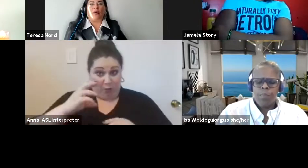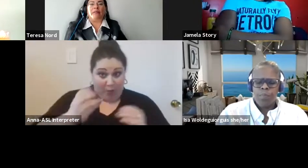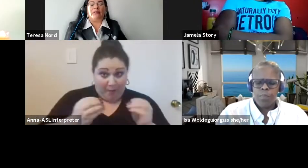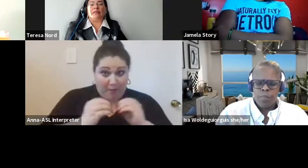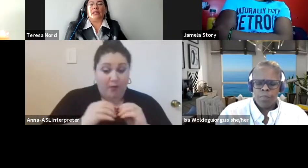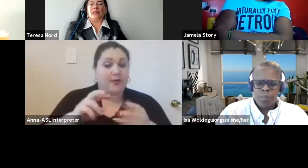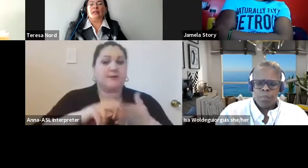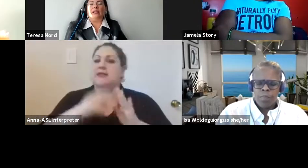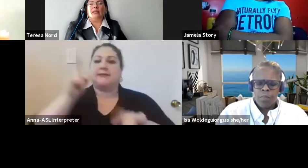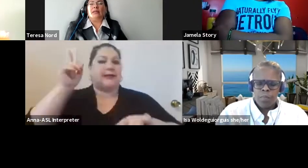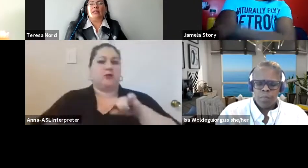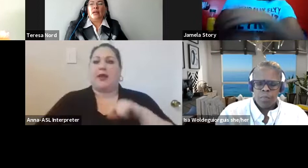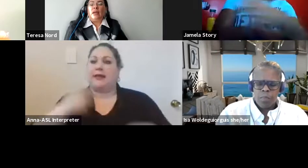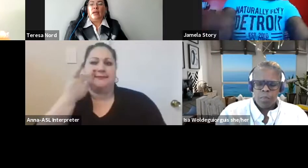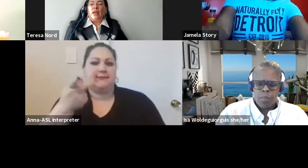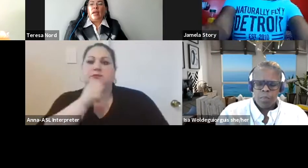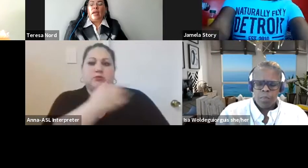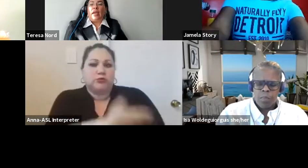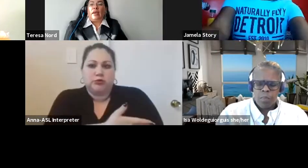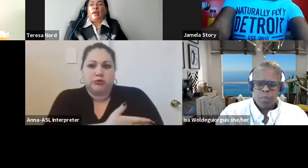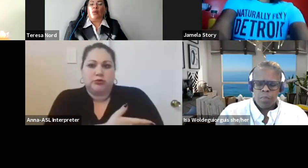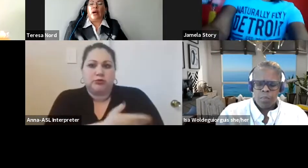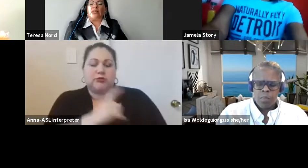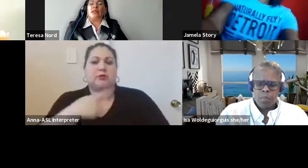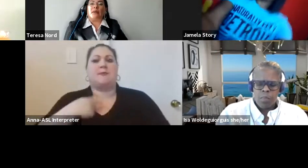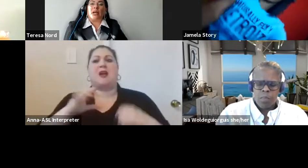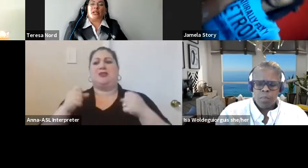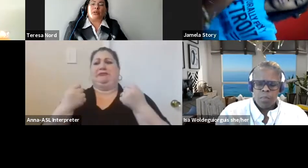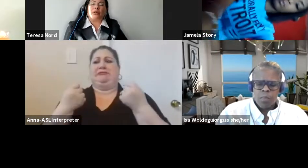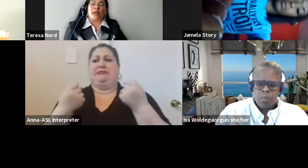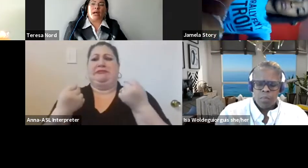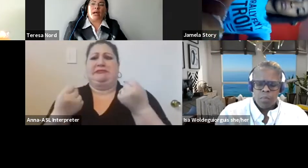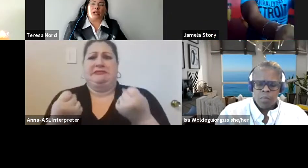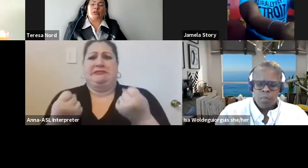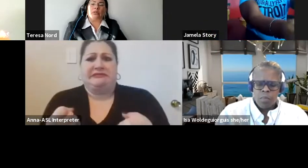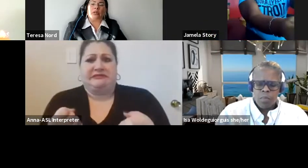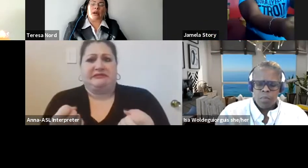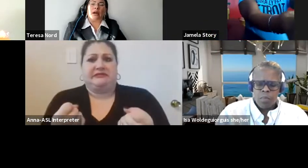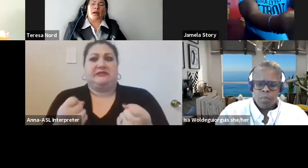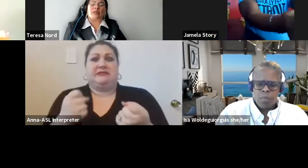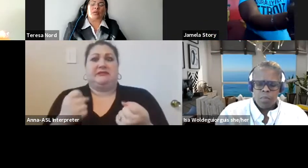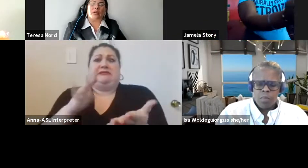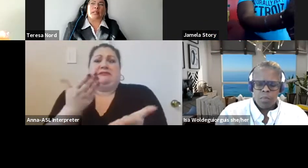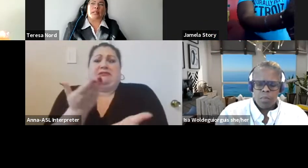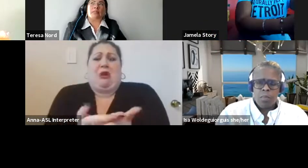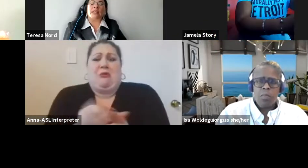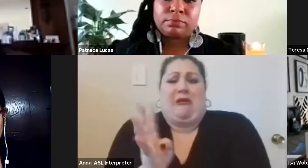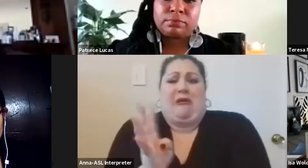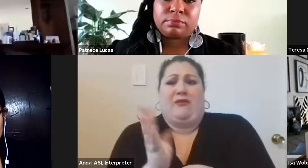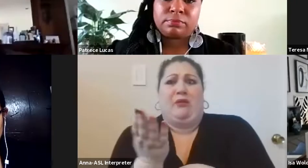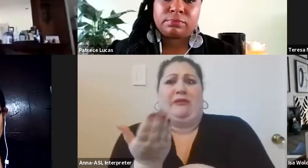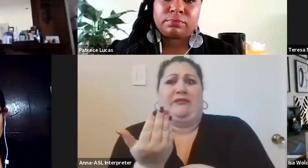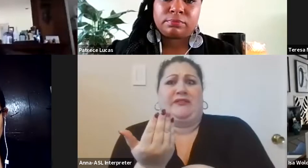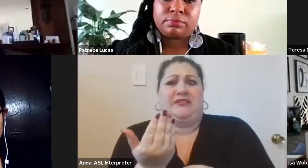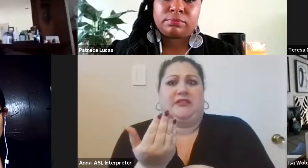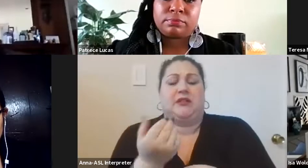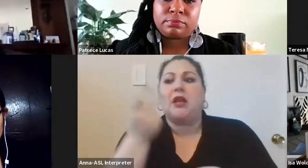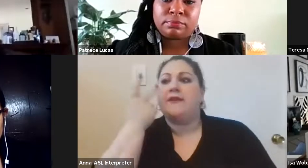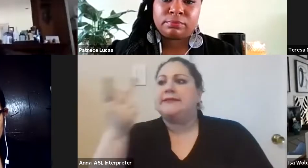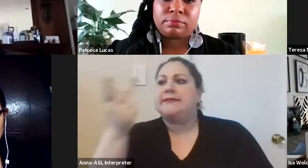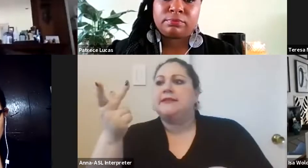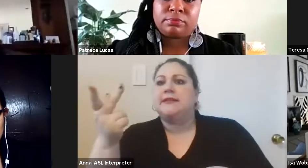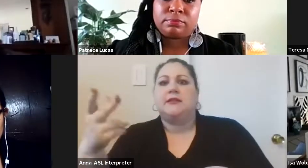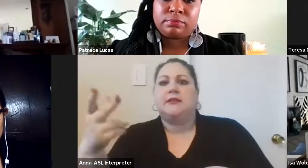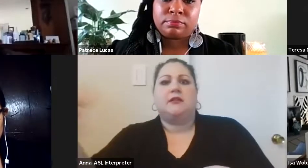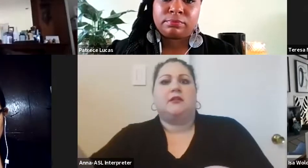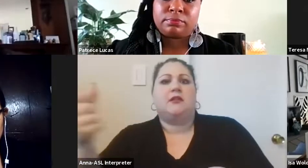at 4:15 and watching them ushering my daughter to the car as quickly as possible and telling her that